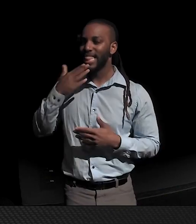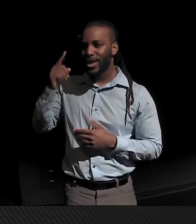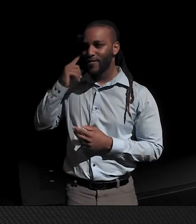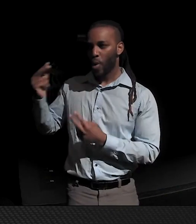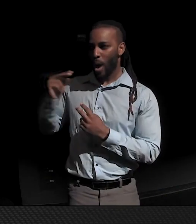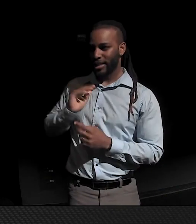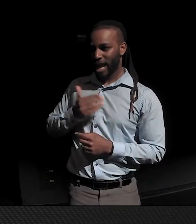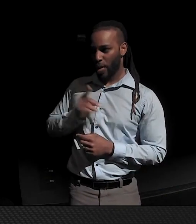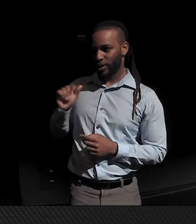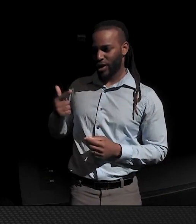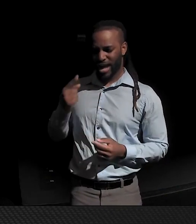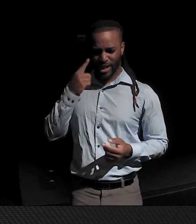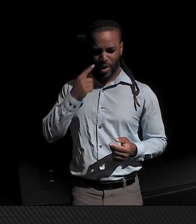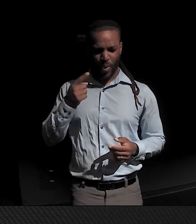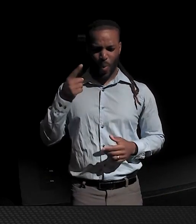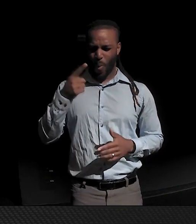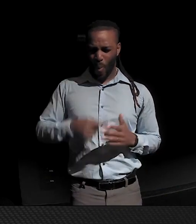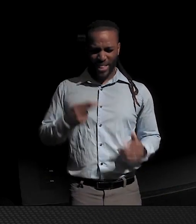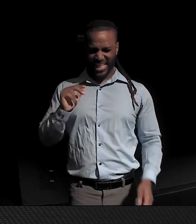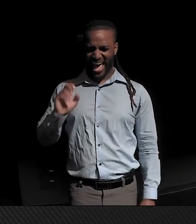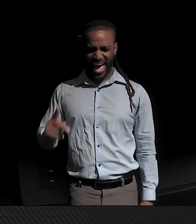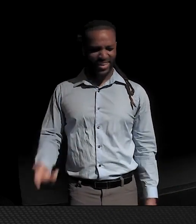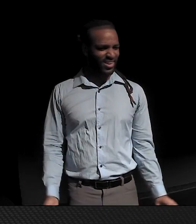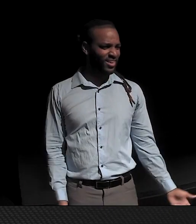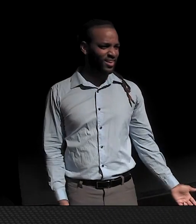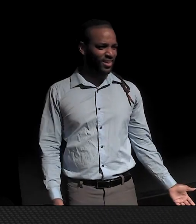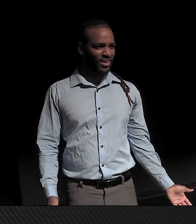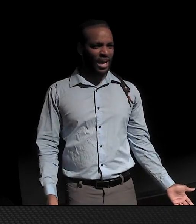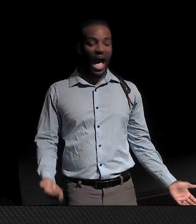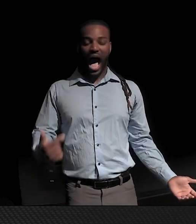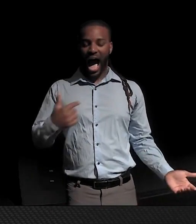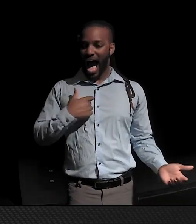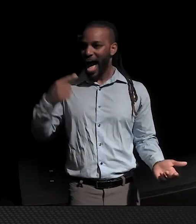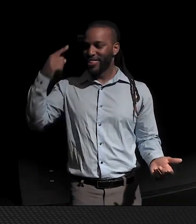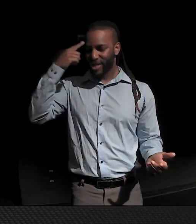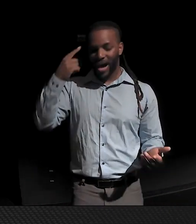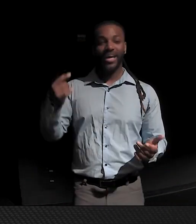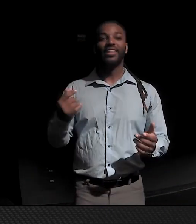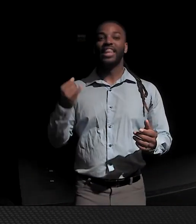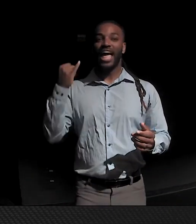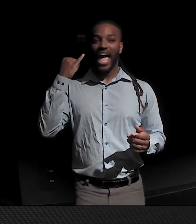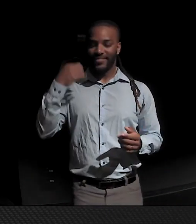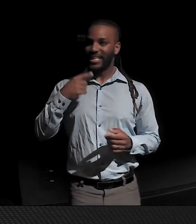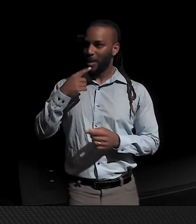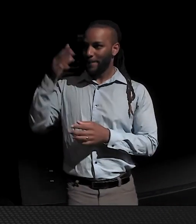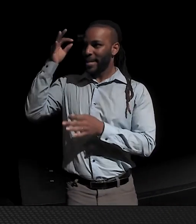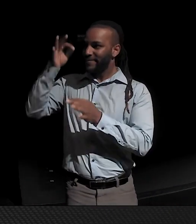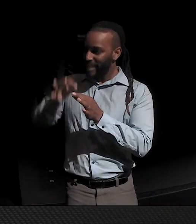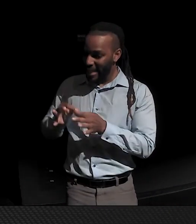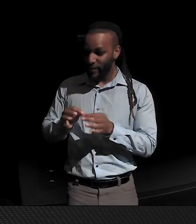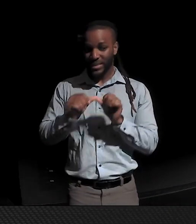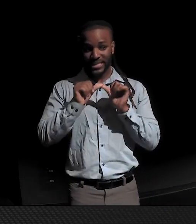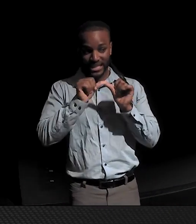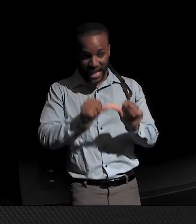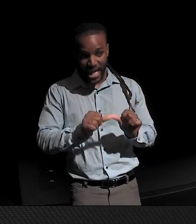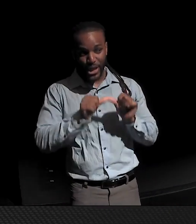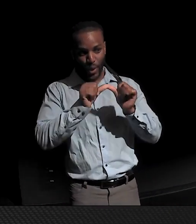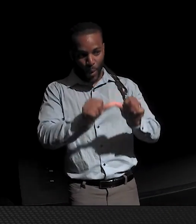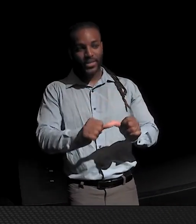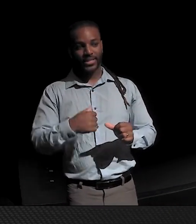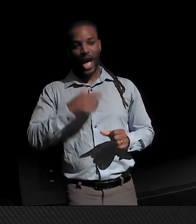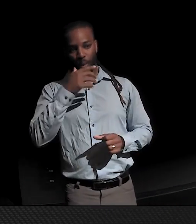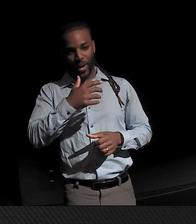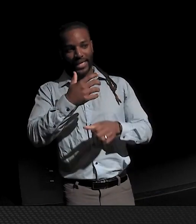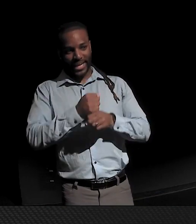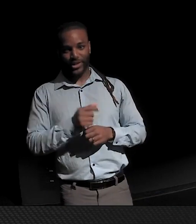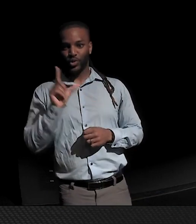dog. And I thought, what the heck? I thought if I stayed faithful and stayed the course, then I was going to